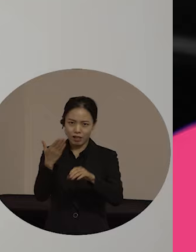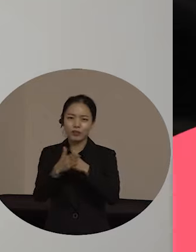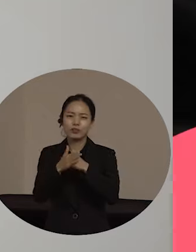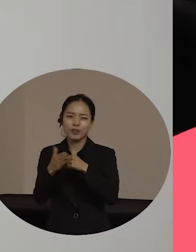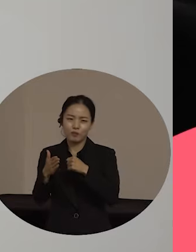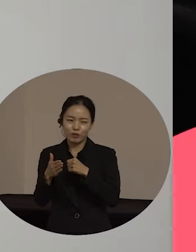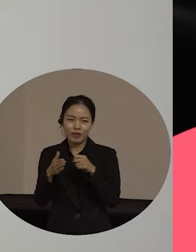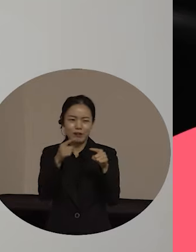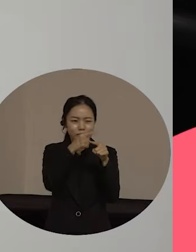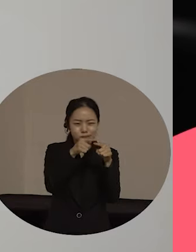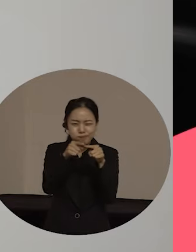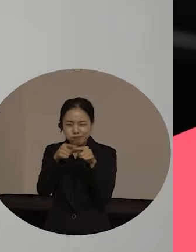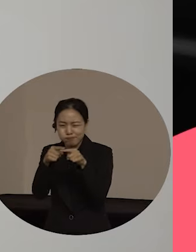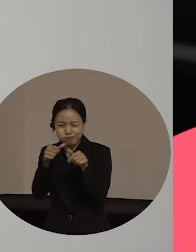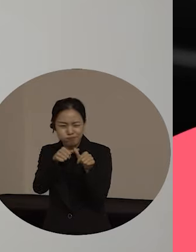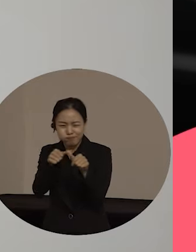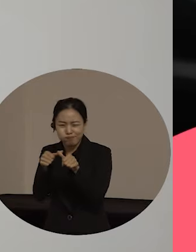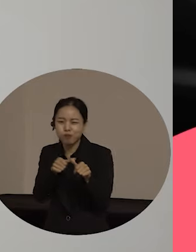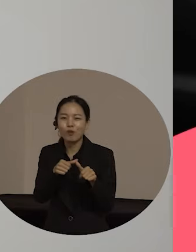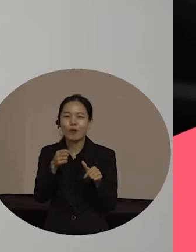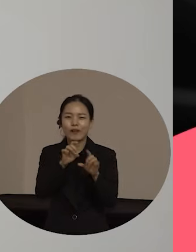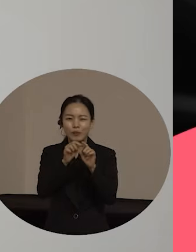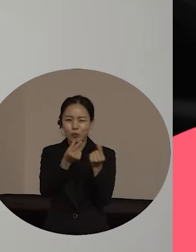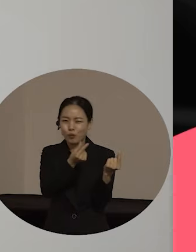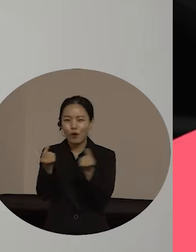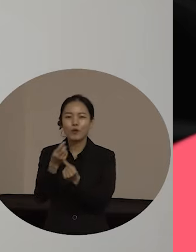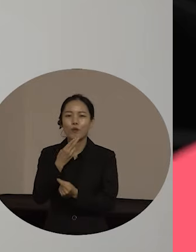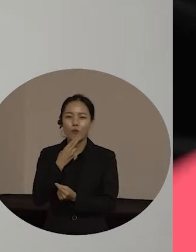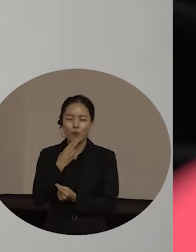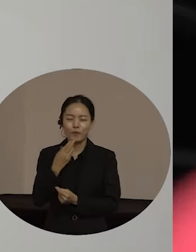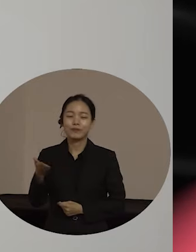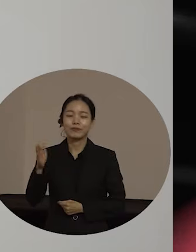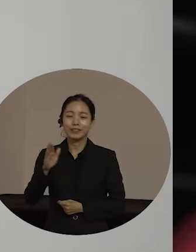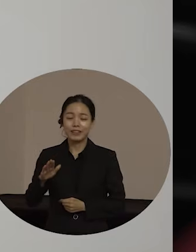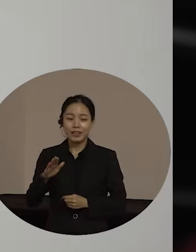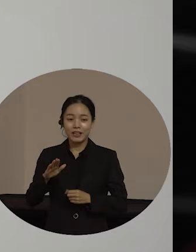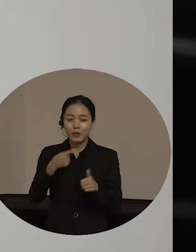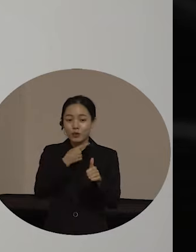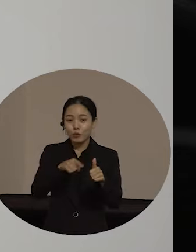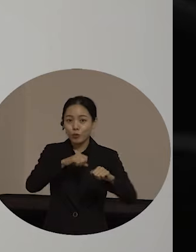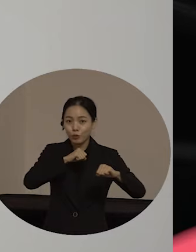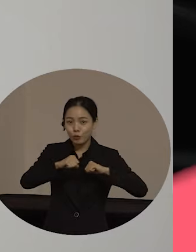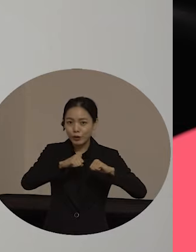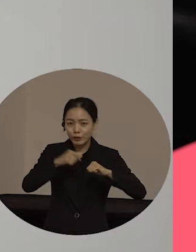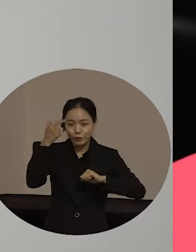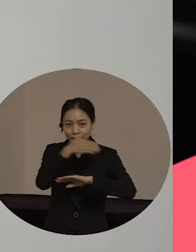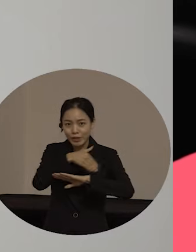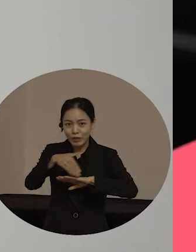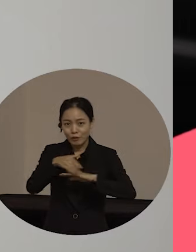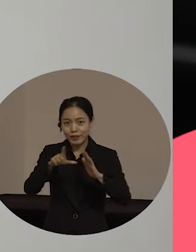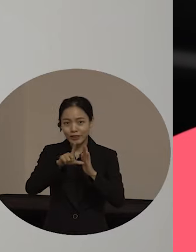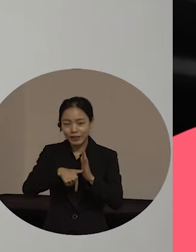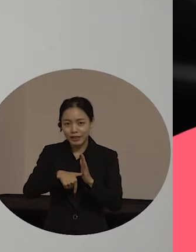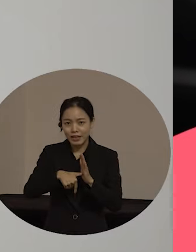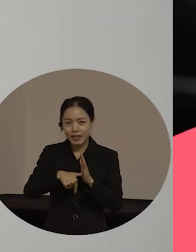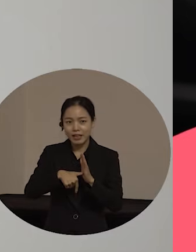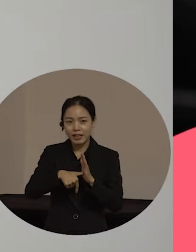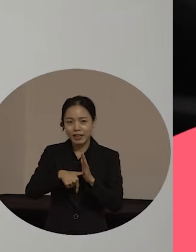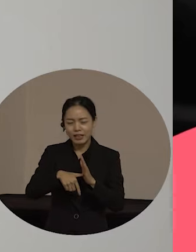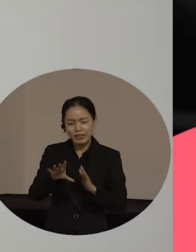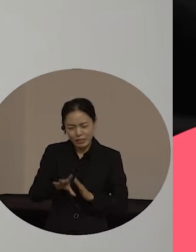together. So we have a common understanding what we are aiming for and why something is being done, and